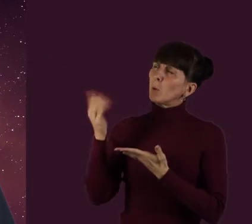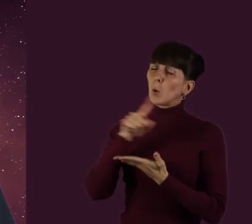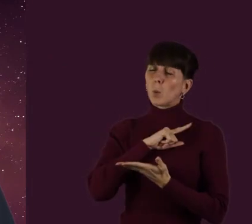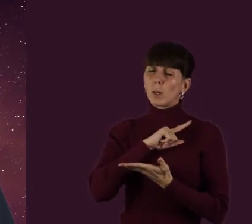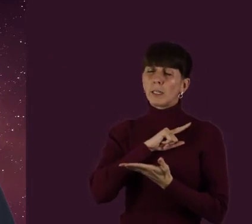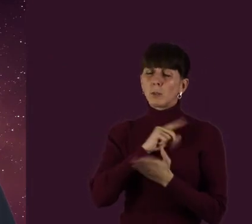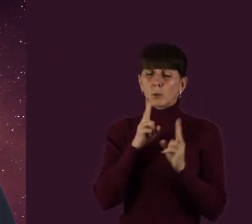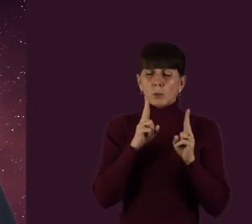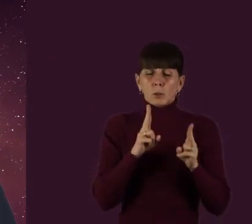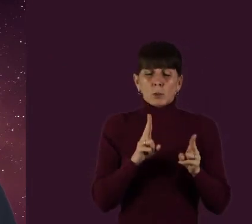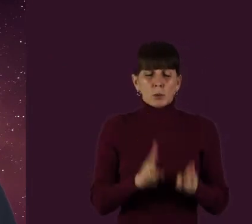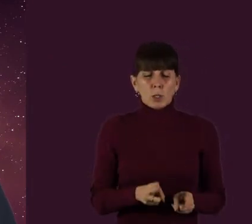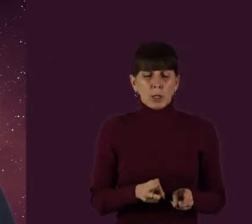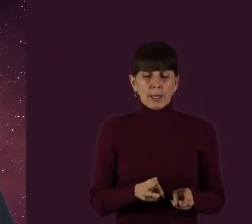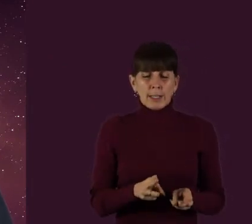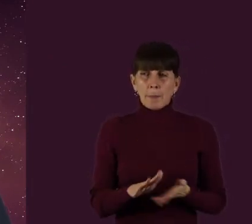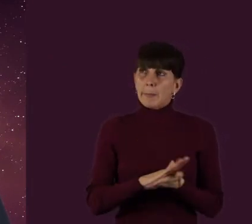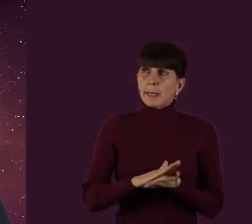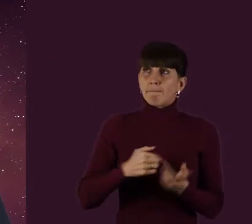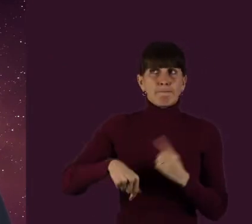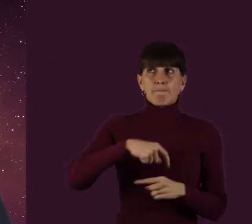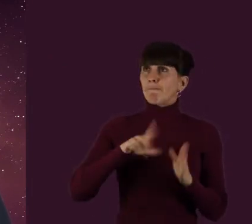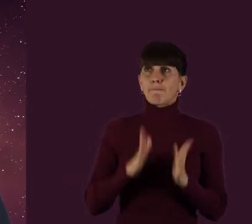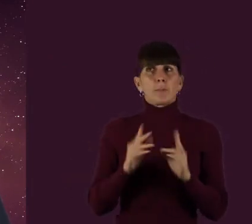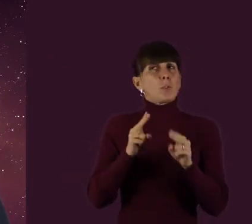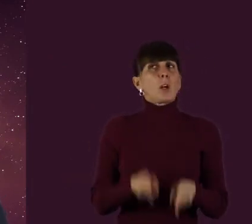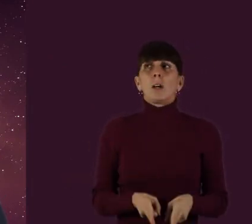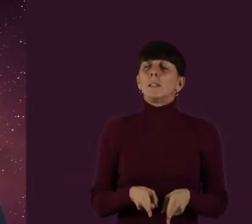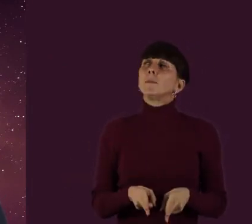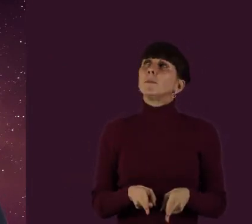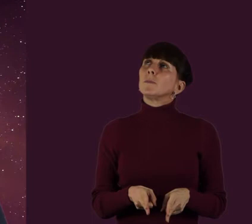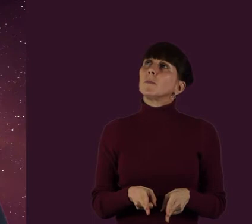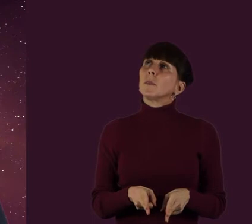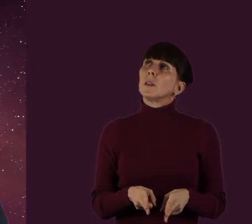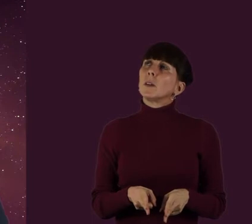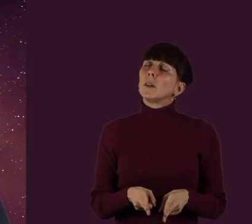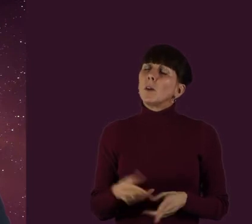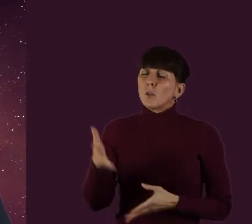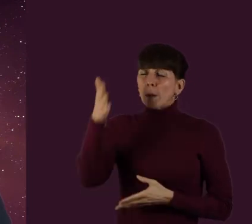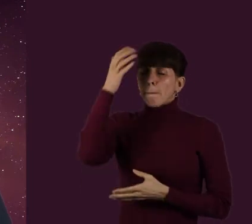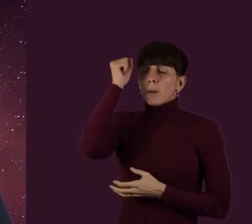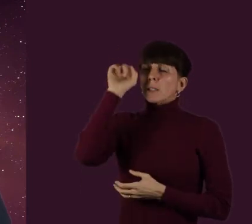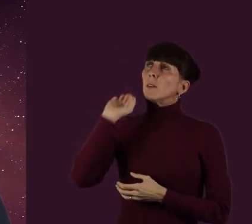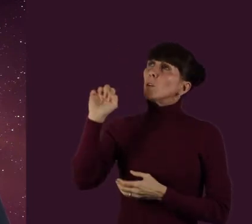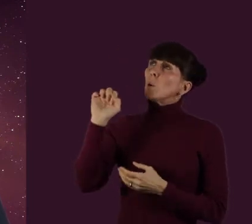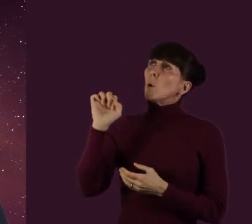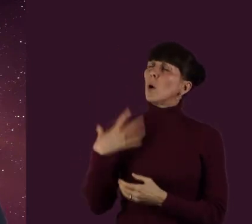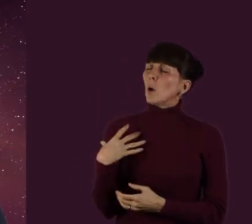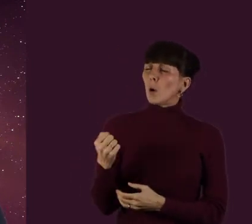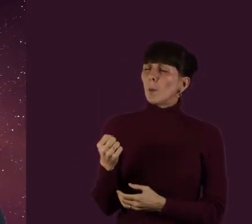place. Lord, remind us of that, I pray. Remind us of the hope that comes only from you and